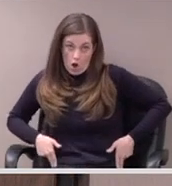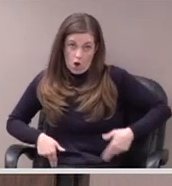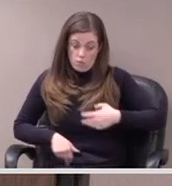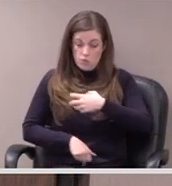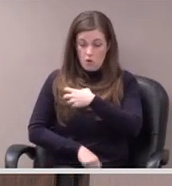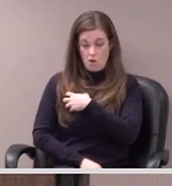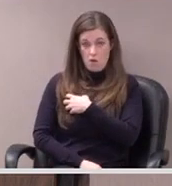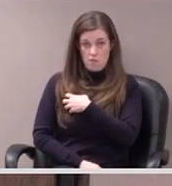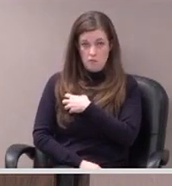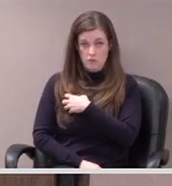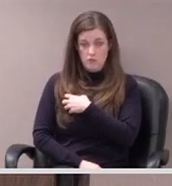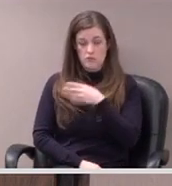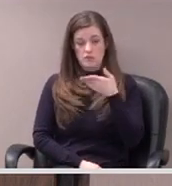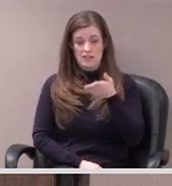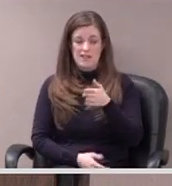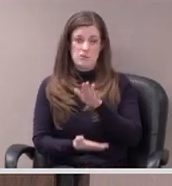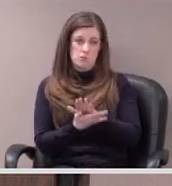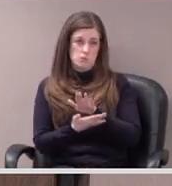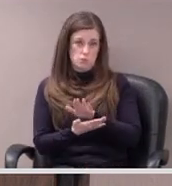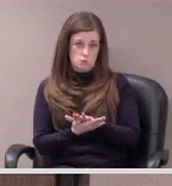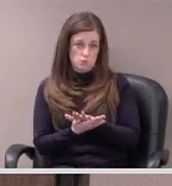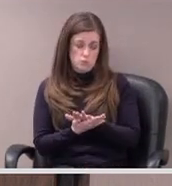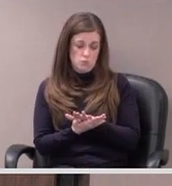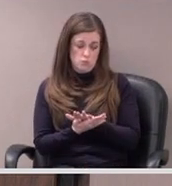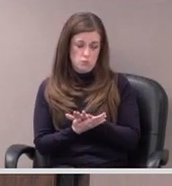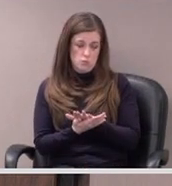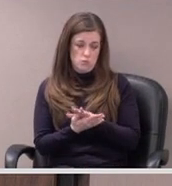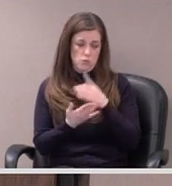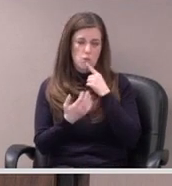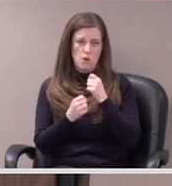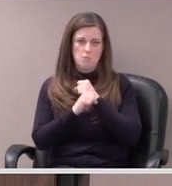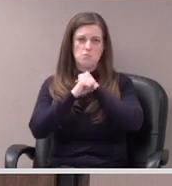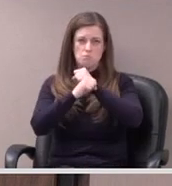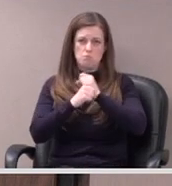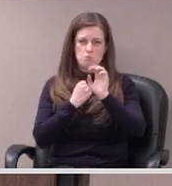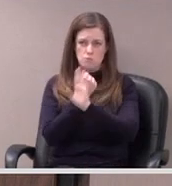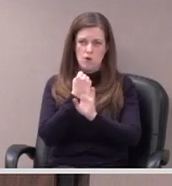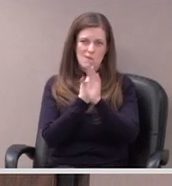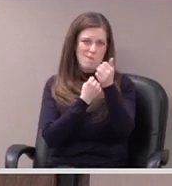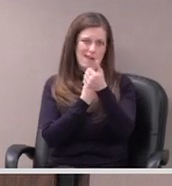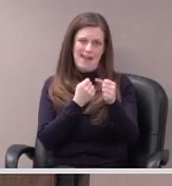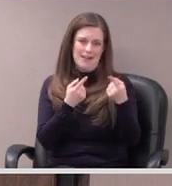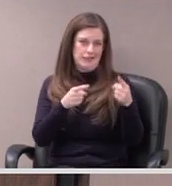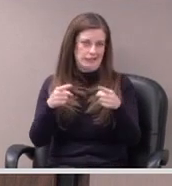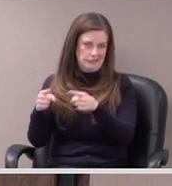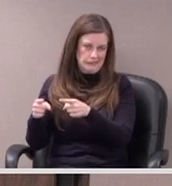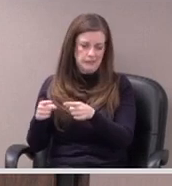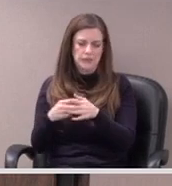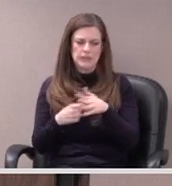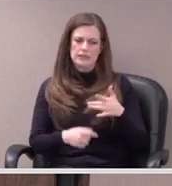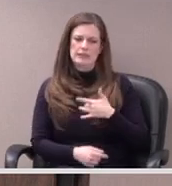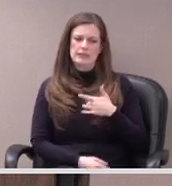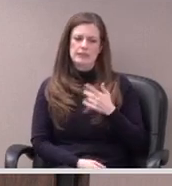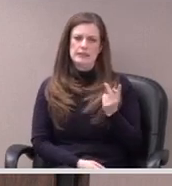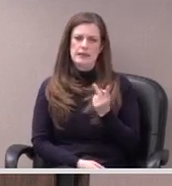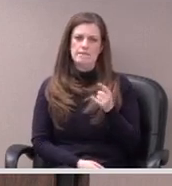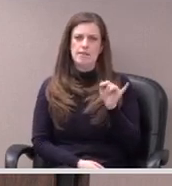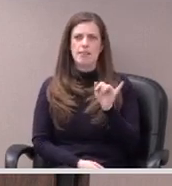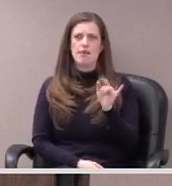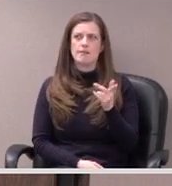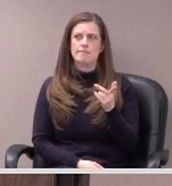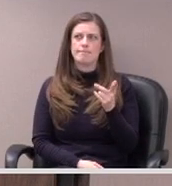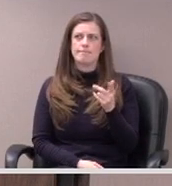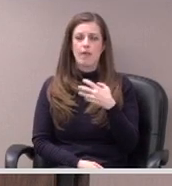an armed officer in their school is gonna protect them from any incidents. They feel like